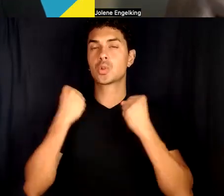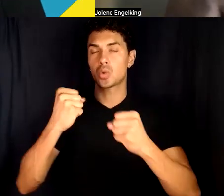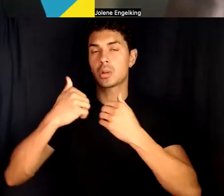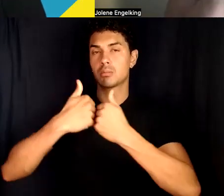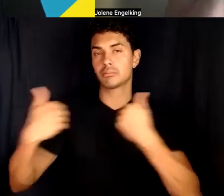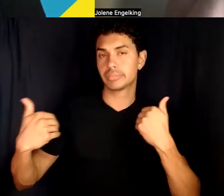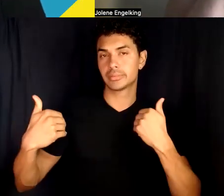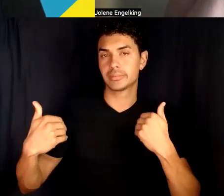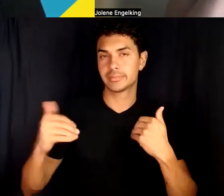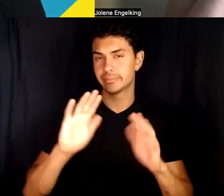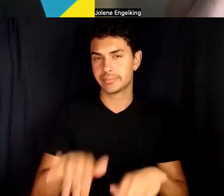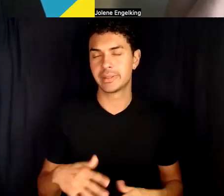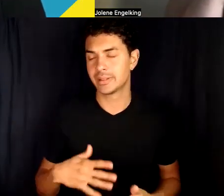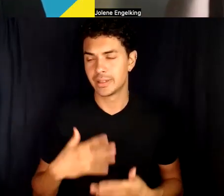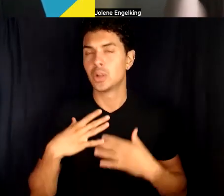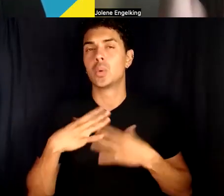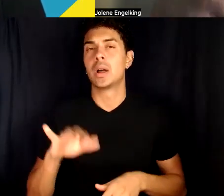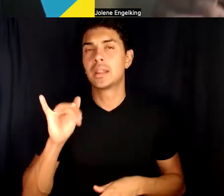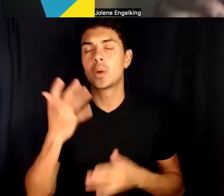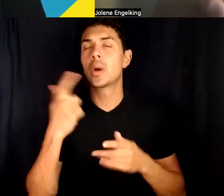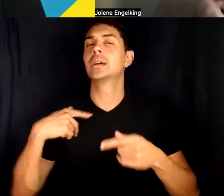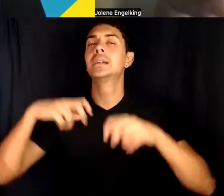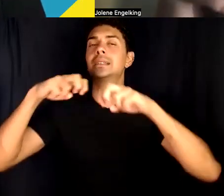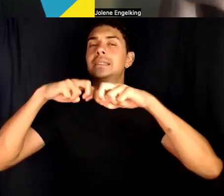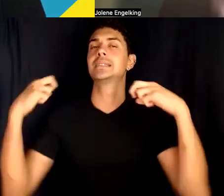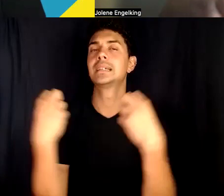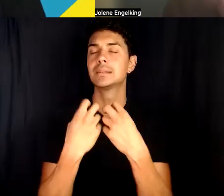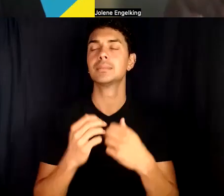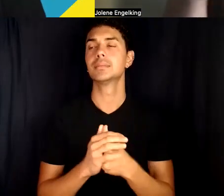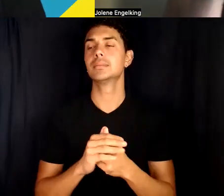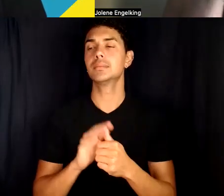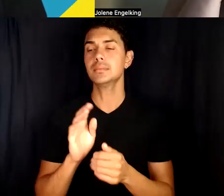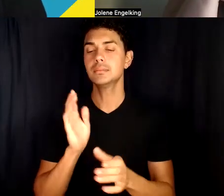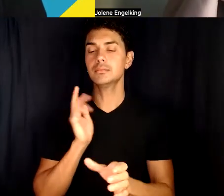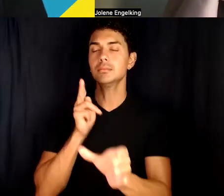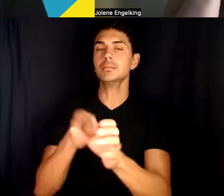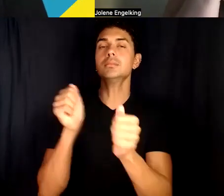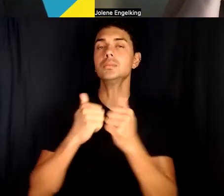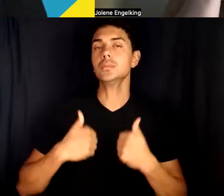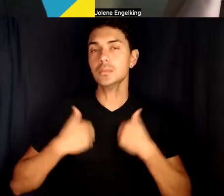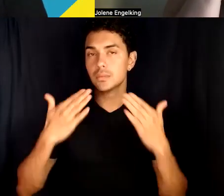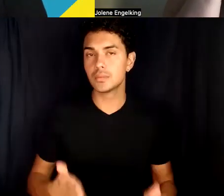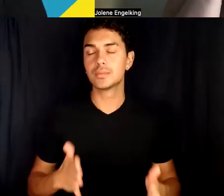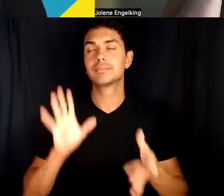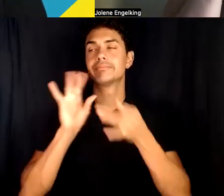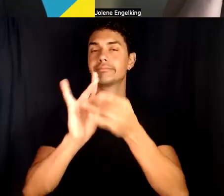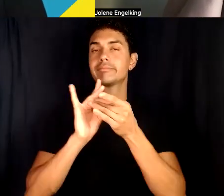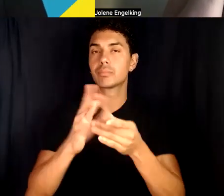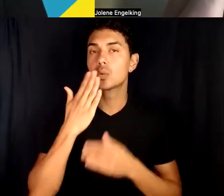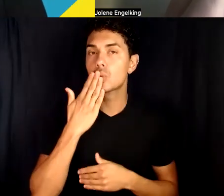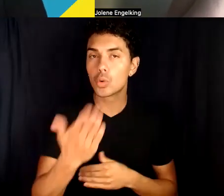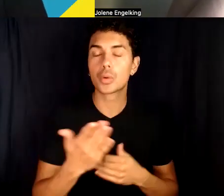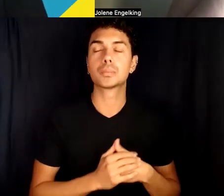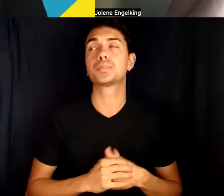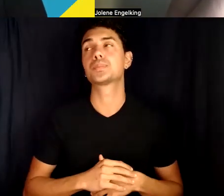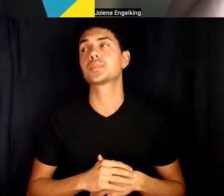And I don't know, I just kind of want us to be able to like sit down and just be with be with survivors and be in good relationship. And the thing